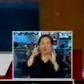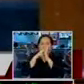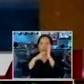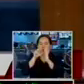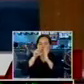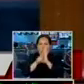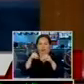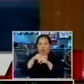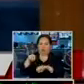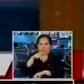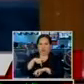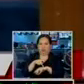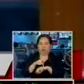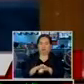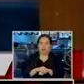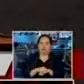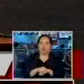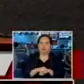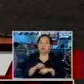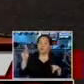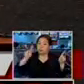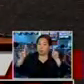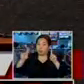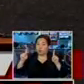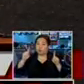our land. The people's faith